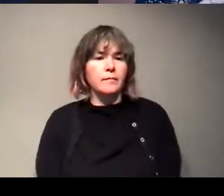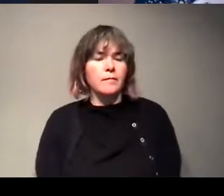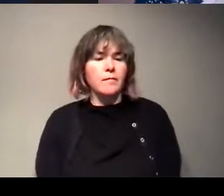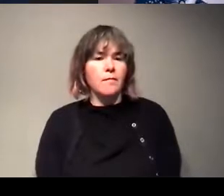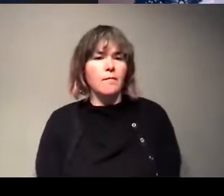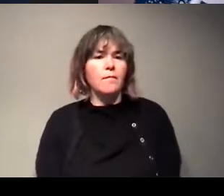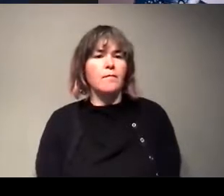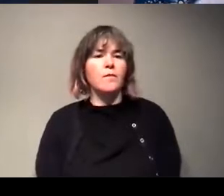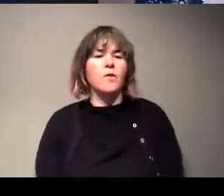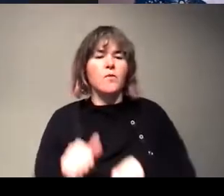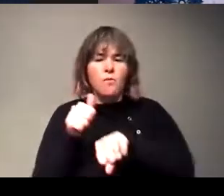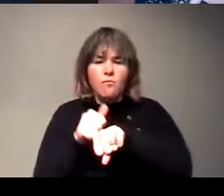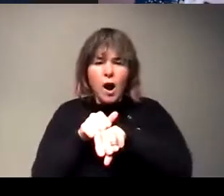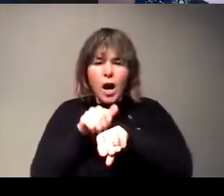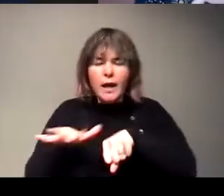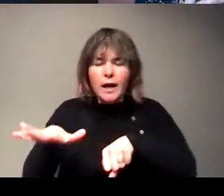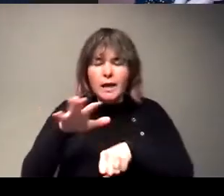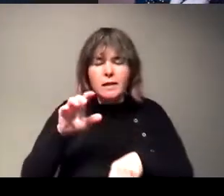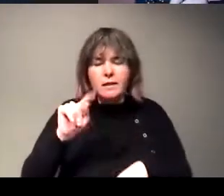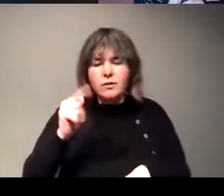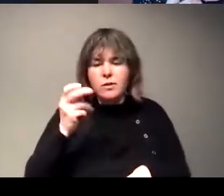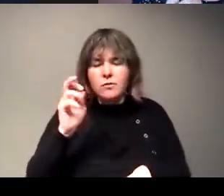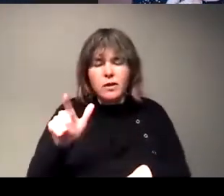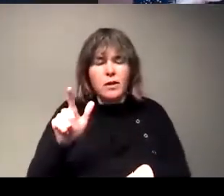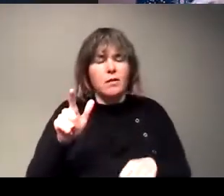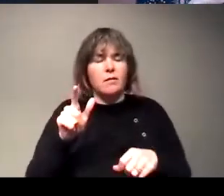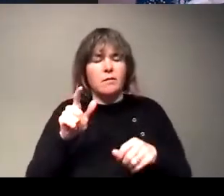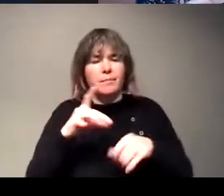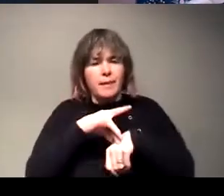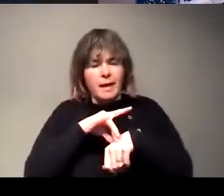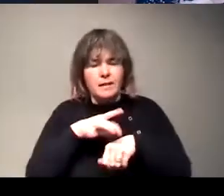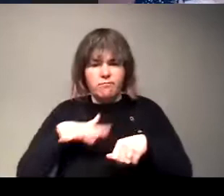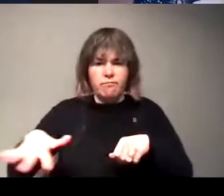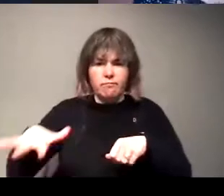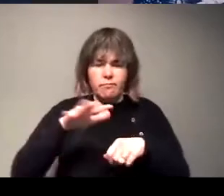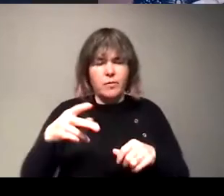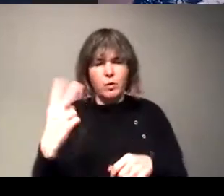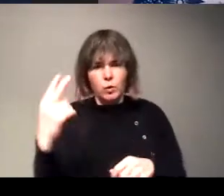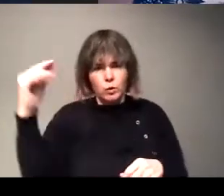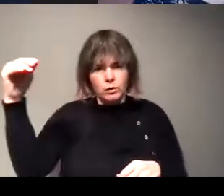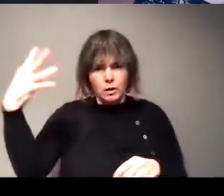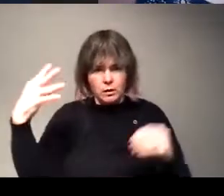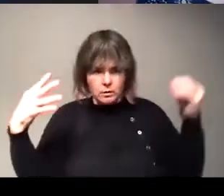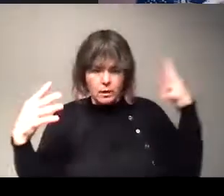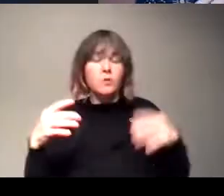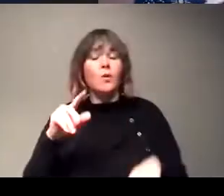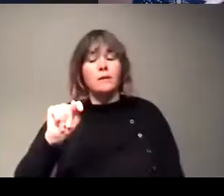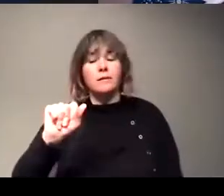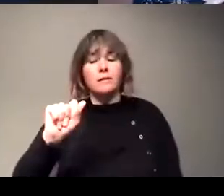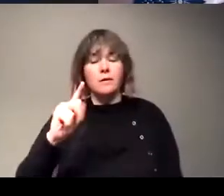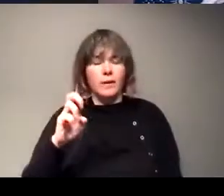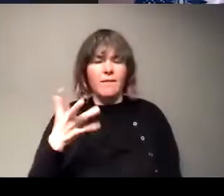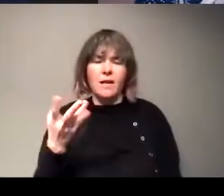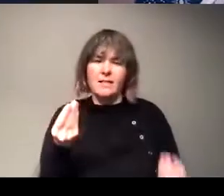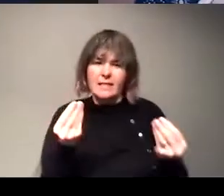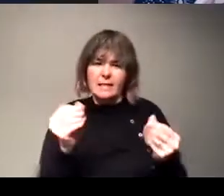And there are rocky or terrestrial planets that are around binary stars. So a planet like Tatooine has lots of sand.